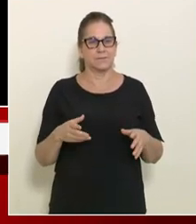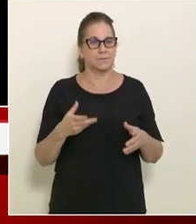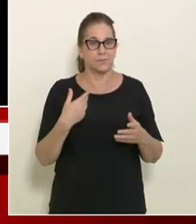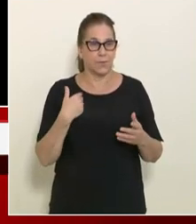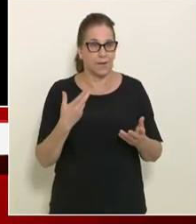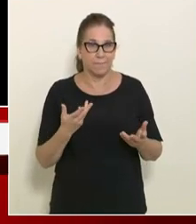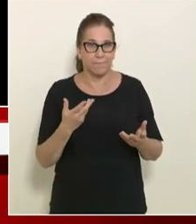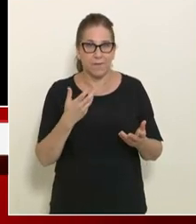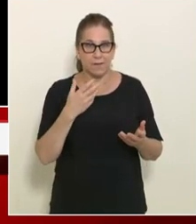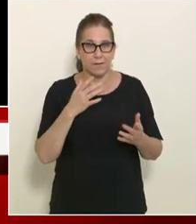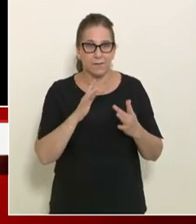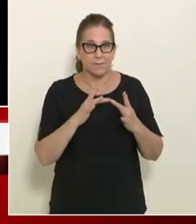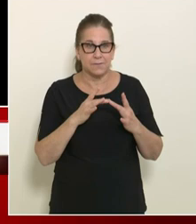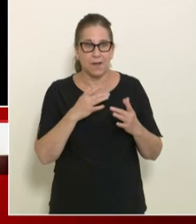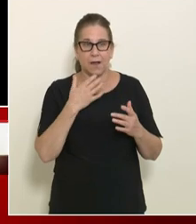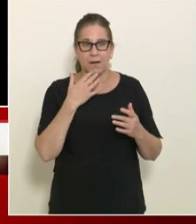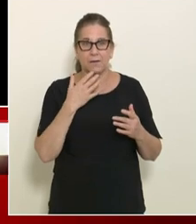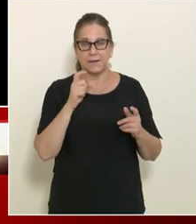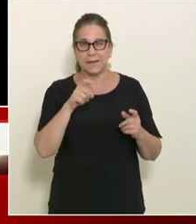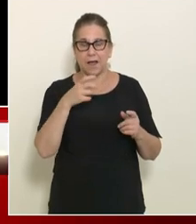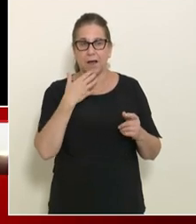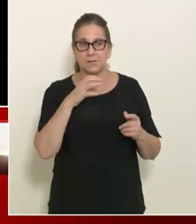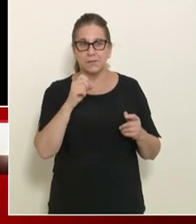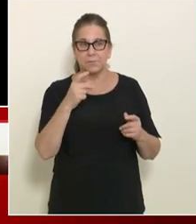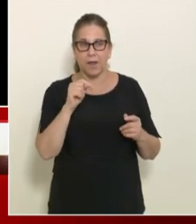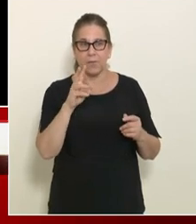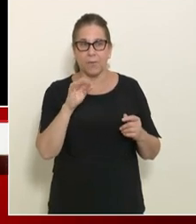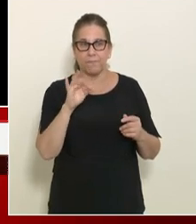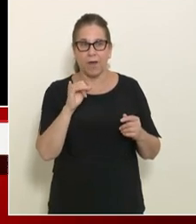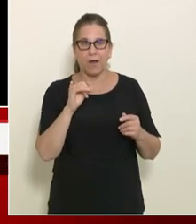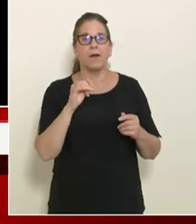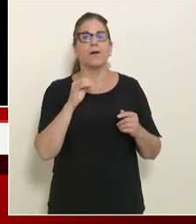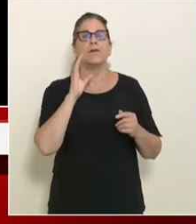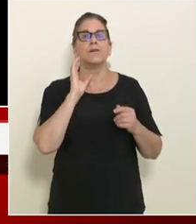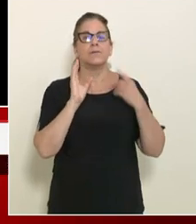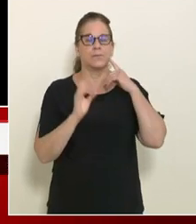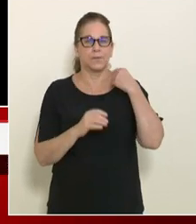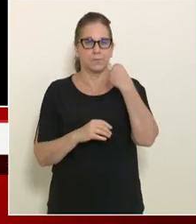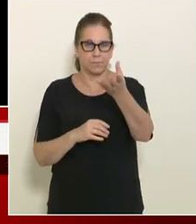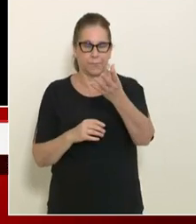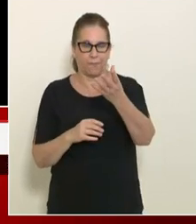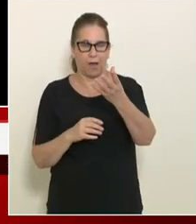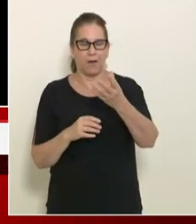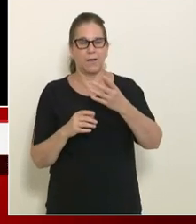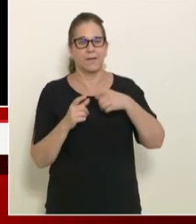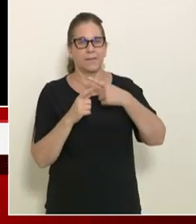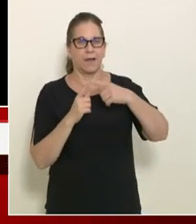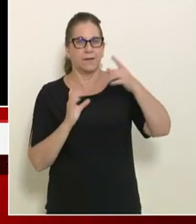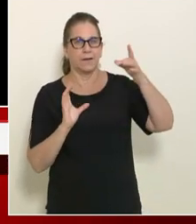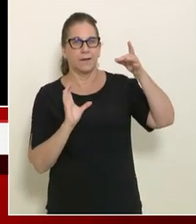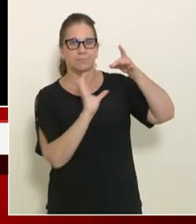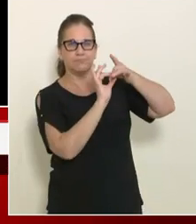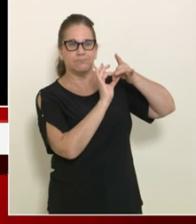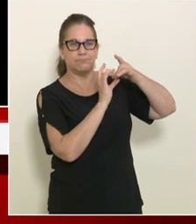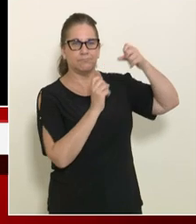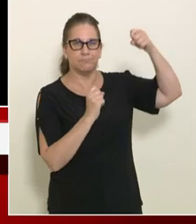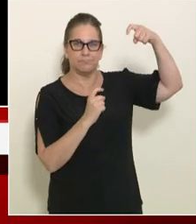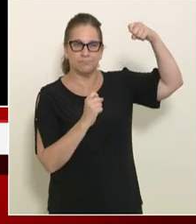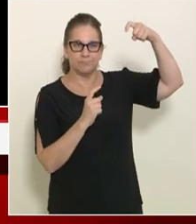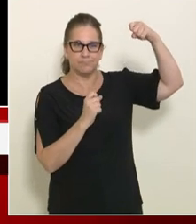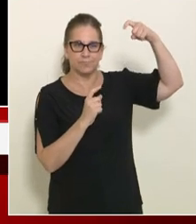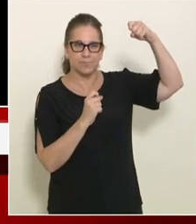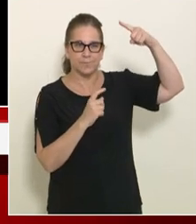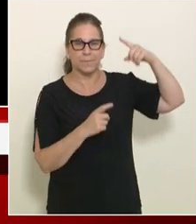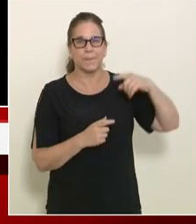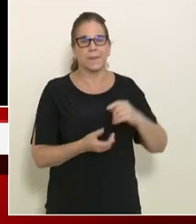receive a device that connects easily to the internet. We are also providing information to families